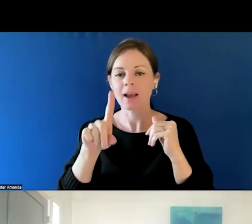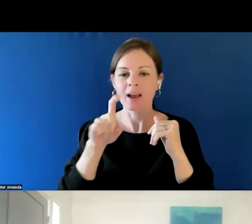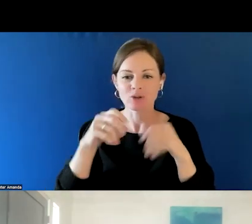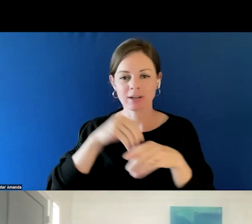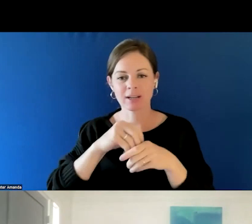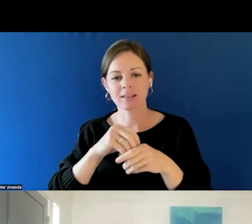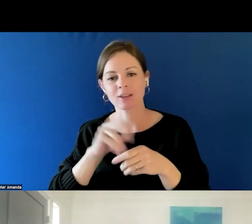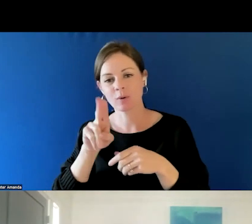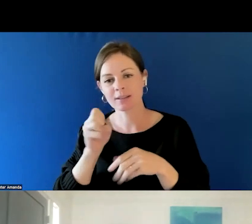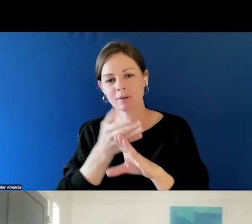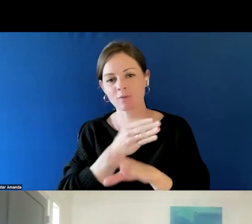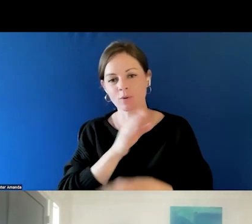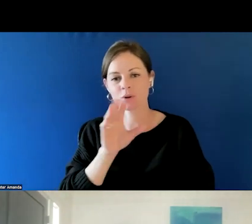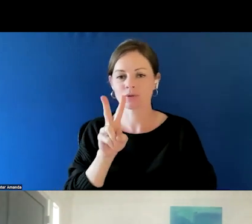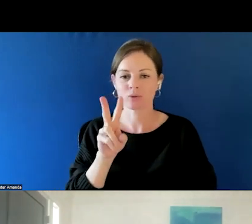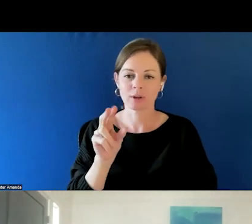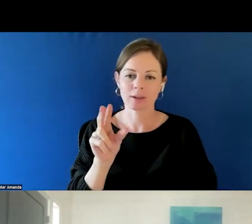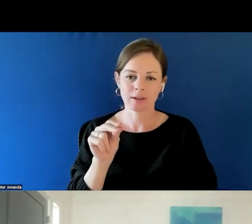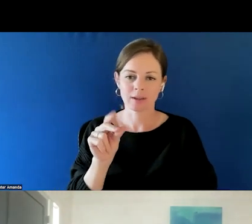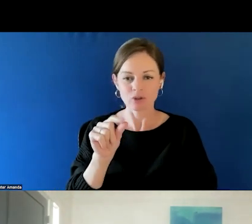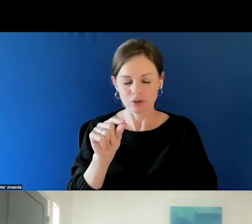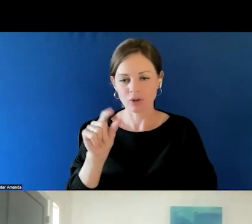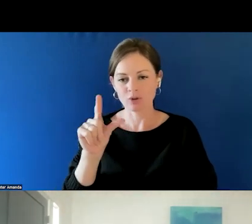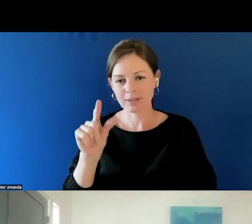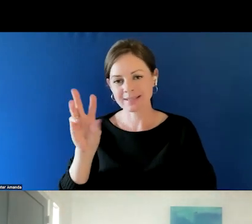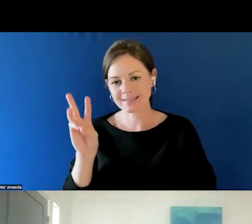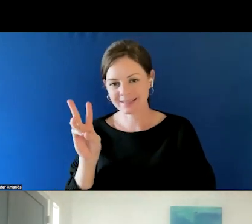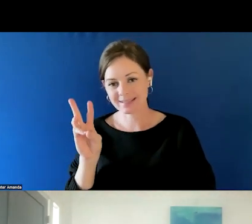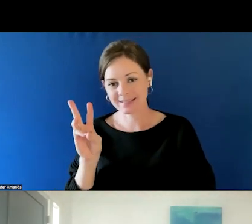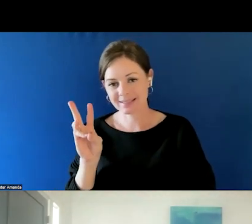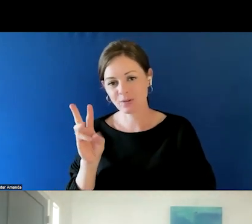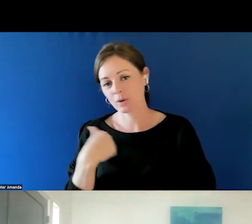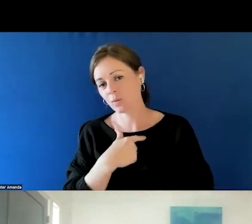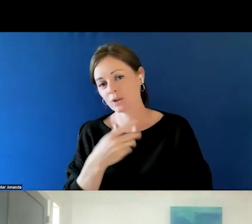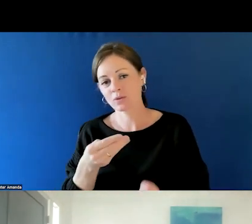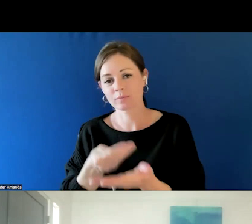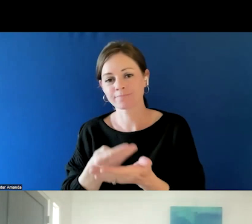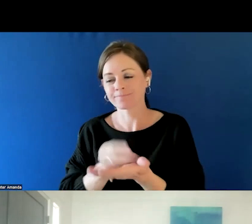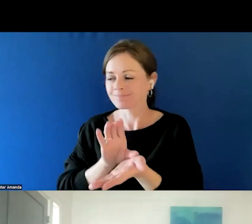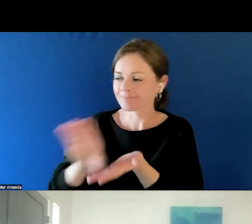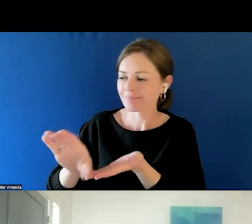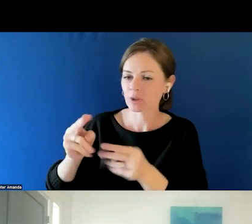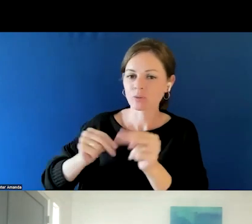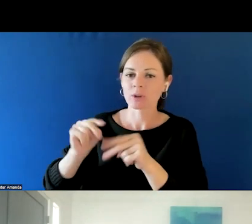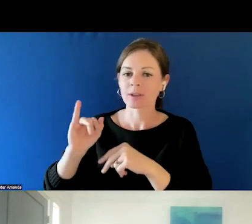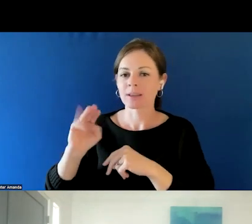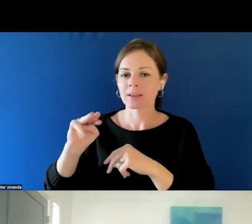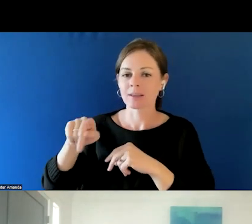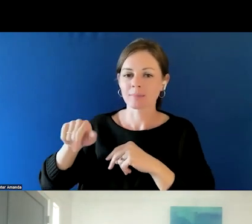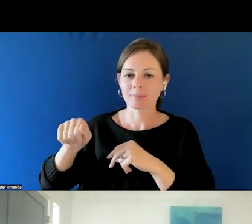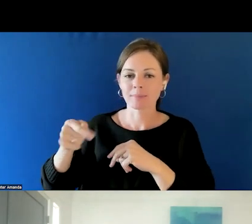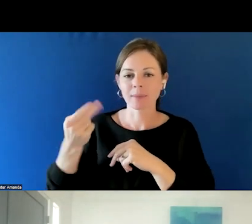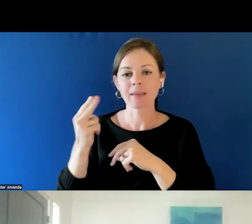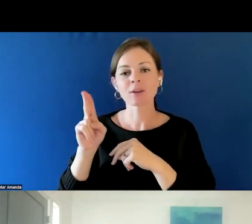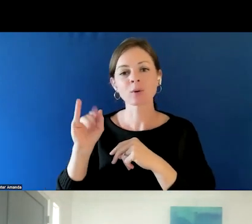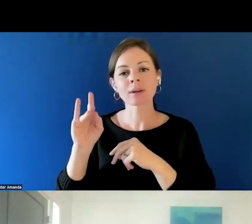grant programs specifically to allow hospitals and fund hospitals to build empath units, and it's been amazing, the growth in these